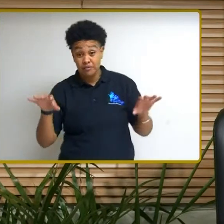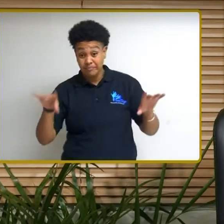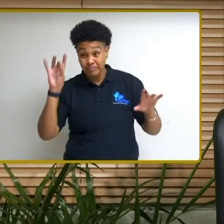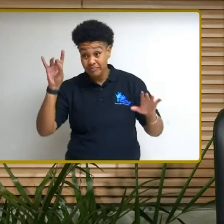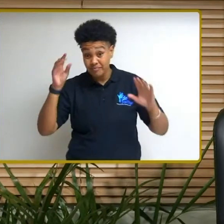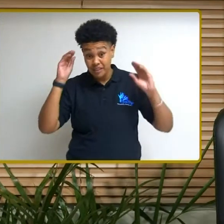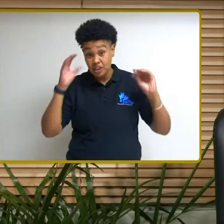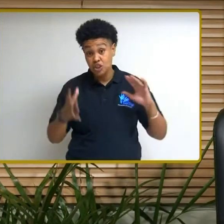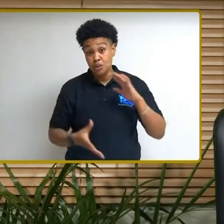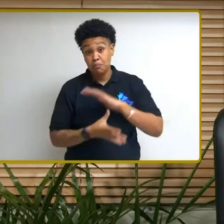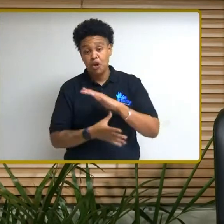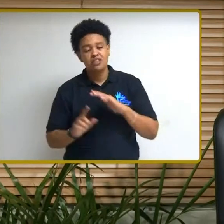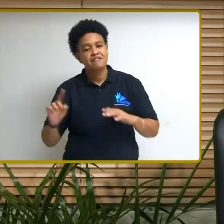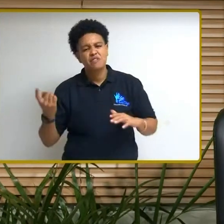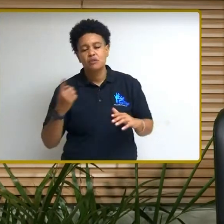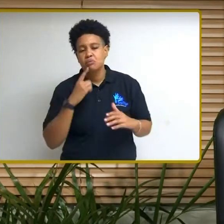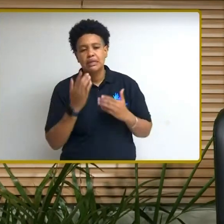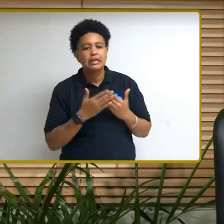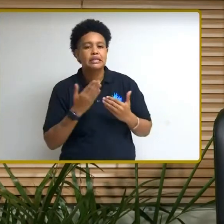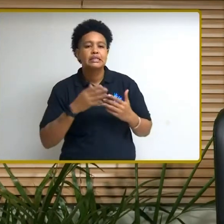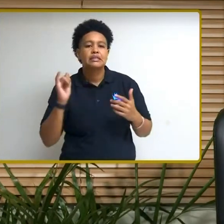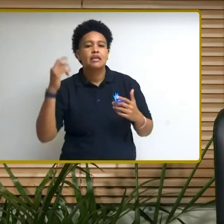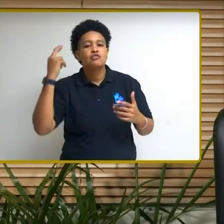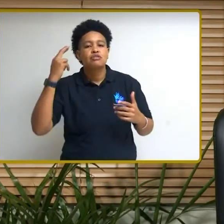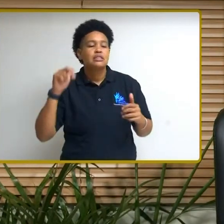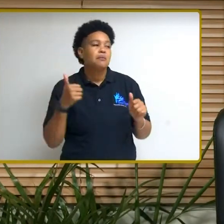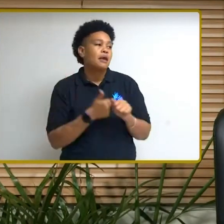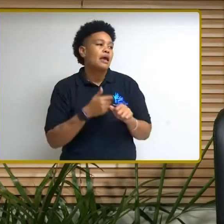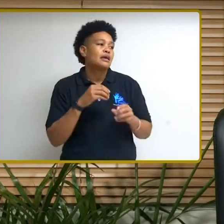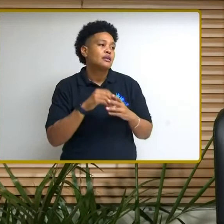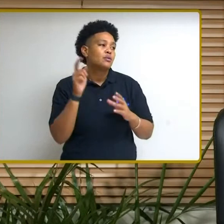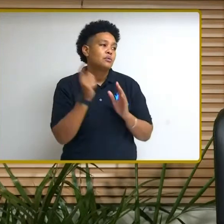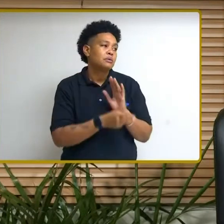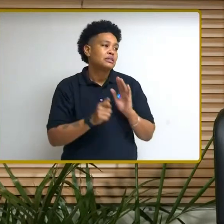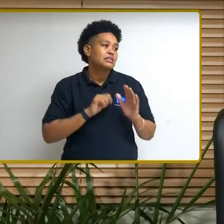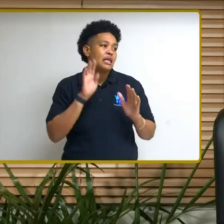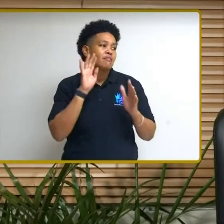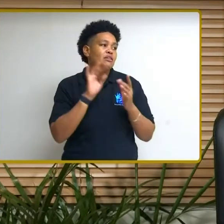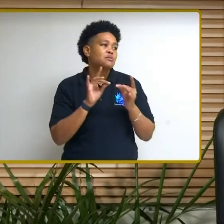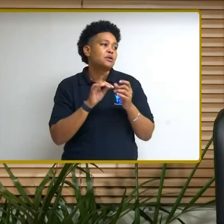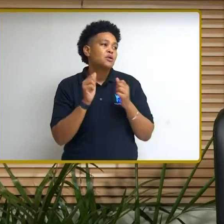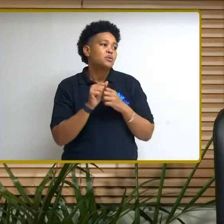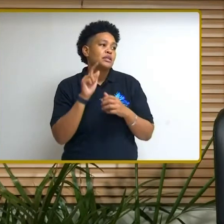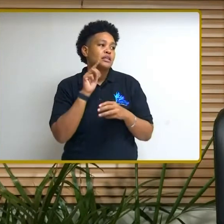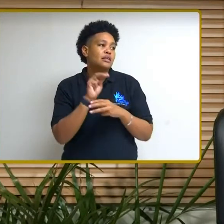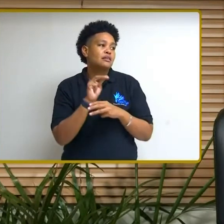teachers was easy. And this is the rationale. And in a minute, I will speak with the